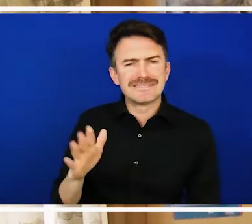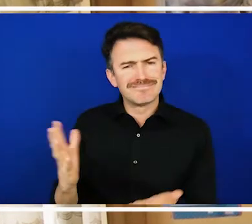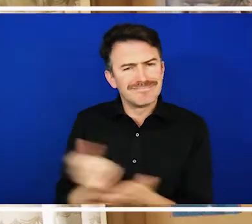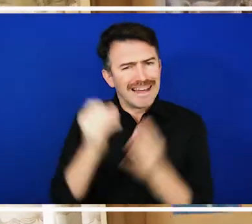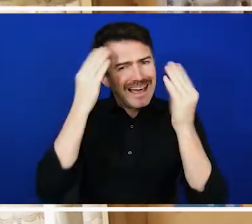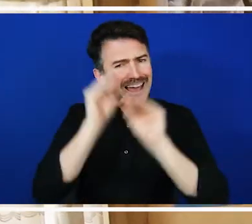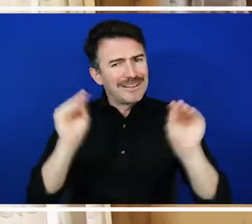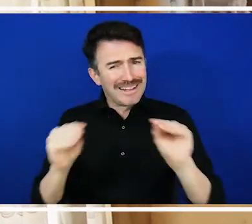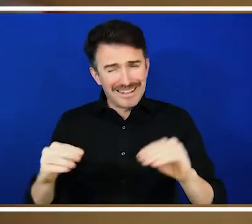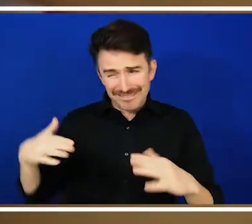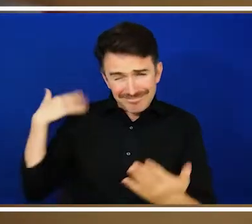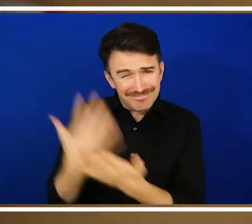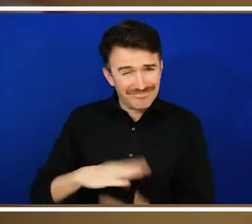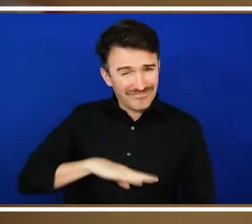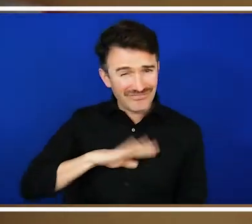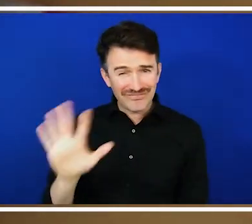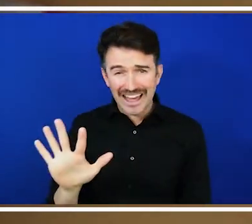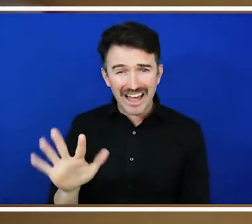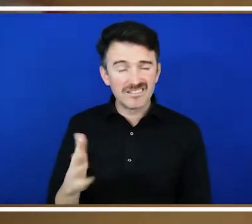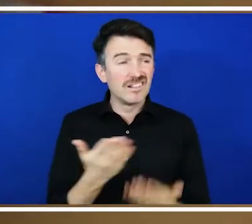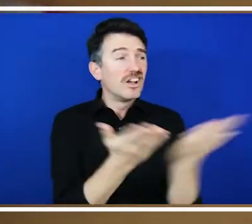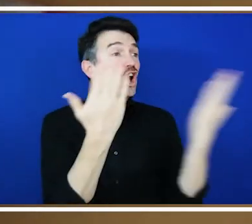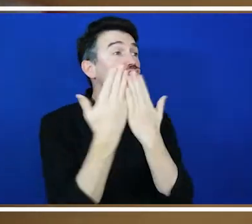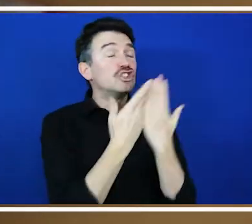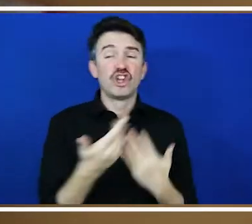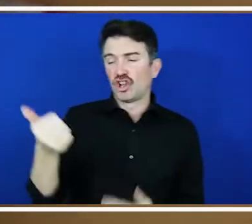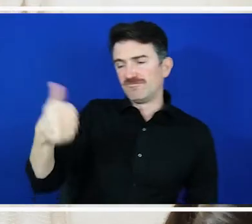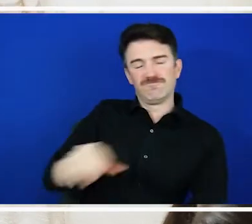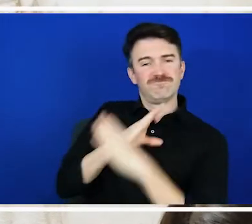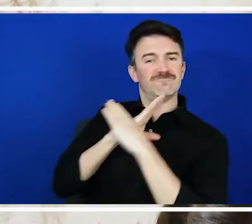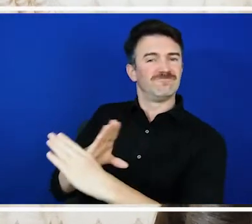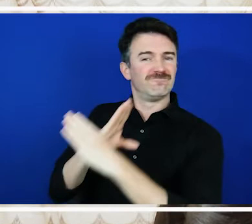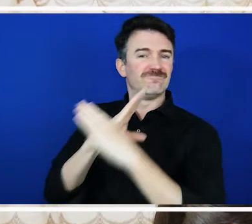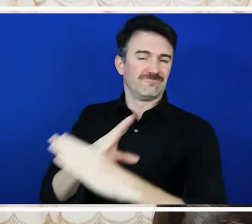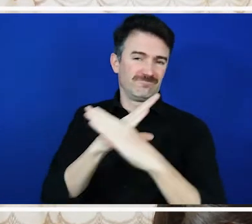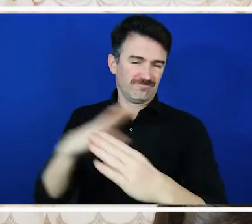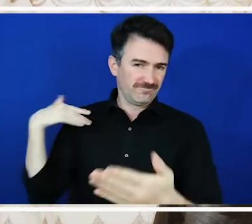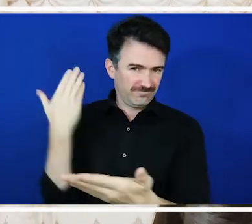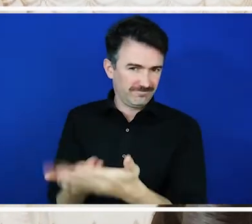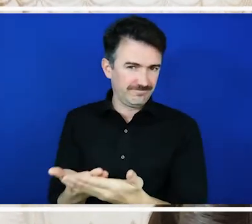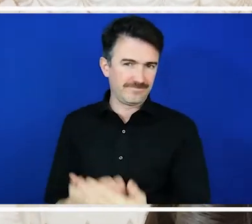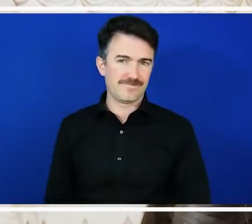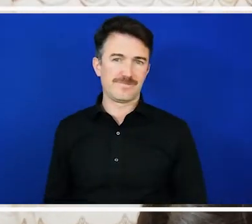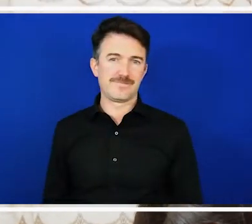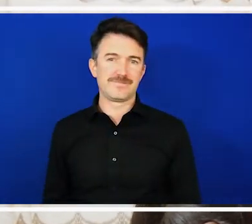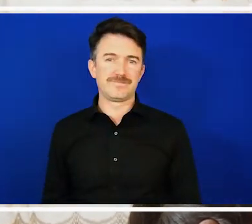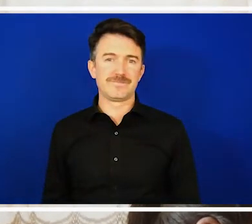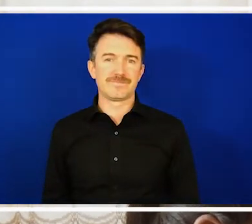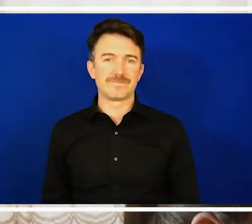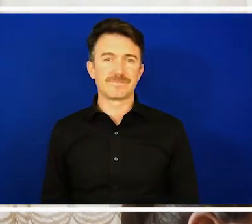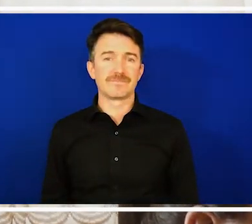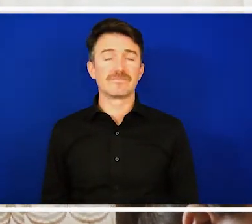an education since she was 5. None of the schools here would take her. Liliana Peña Herrera, Down Syndrome Society.